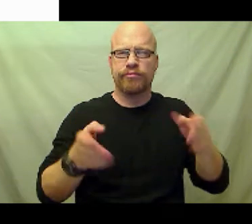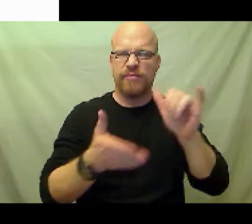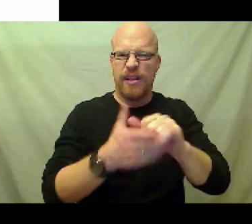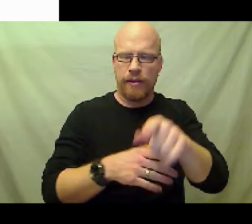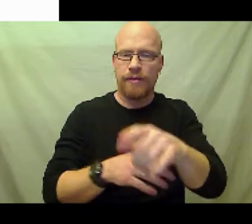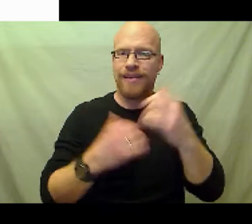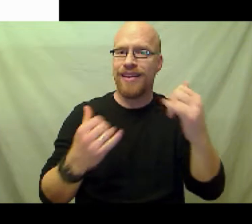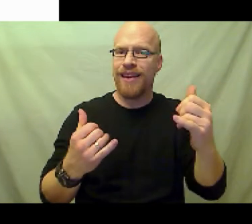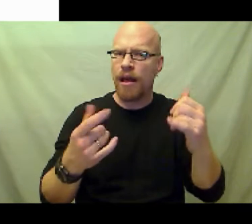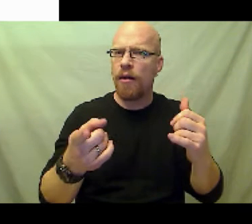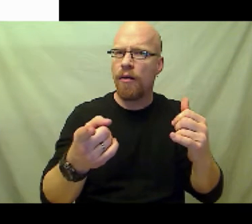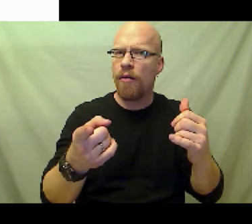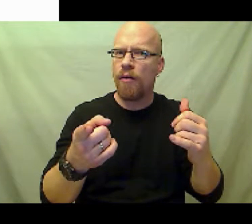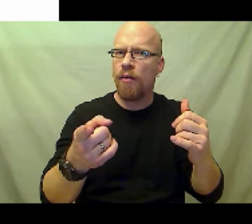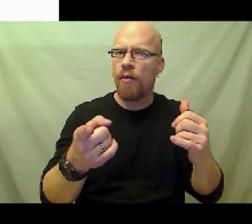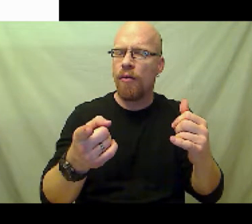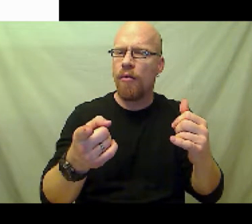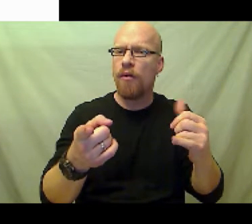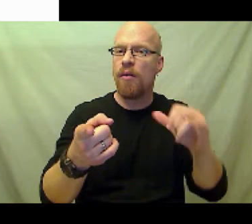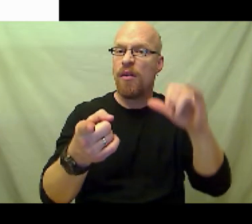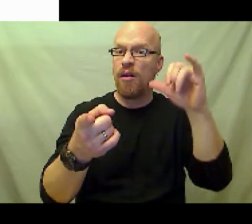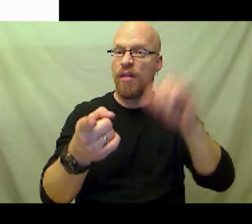parentheses x minus 5 squared.